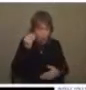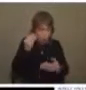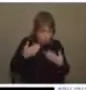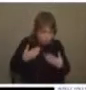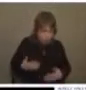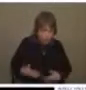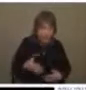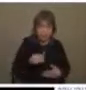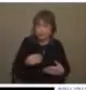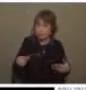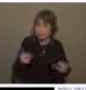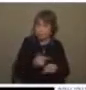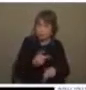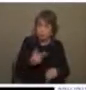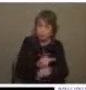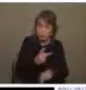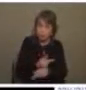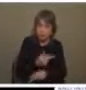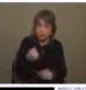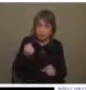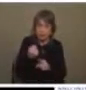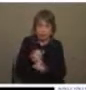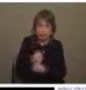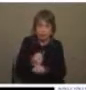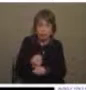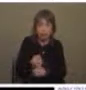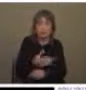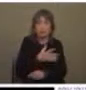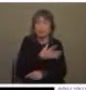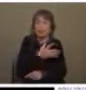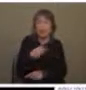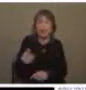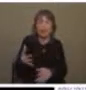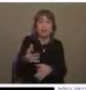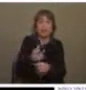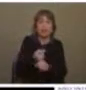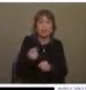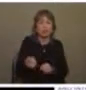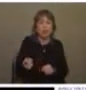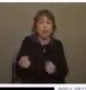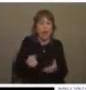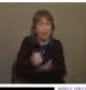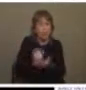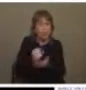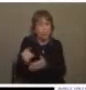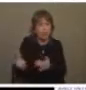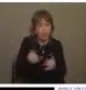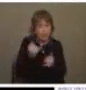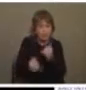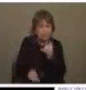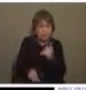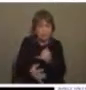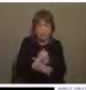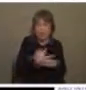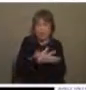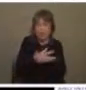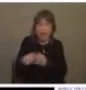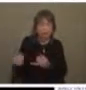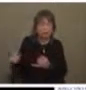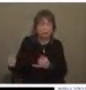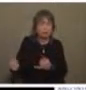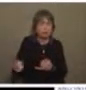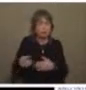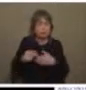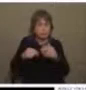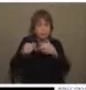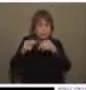bodies. Second, the poor and more disadvantaged get help and sustain resources last. And third, which we need to avoid, is reconstruction efforts treat the poor and the